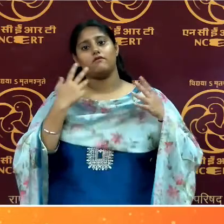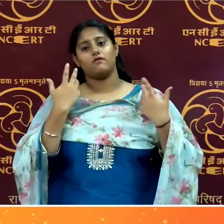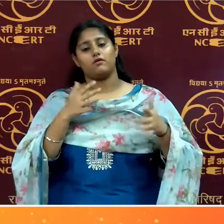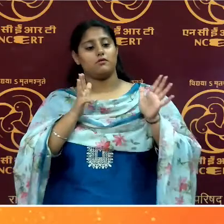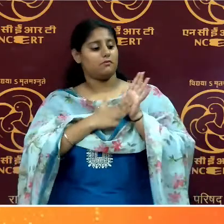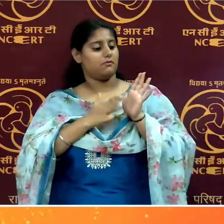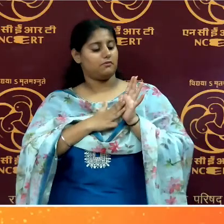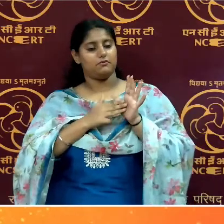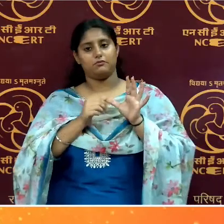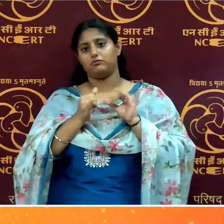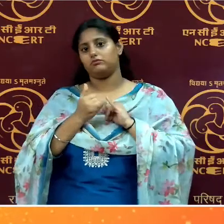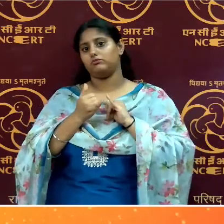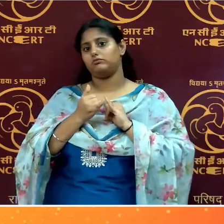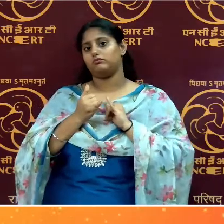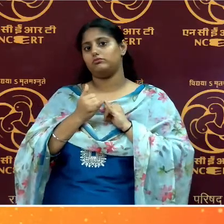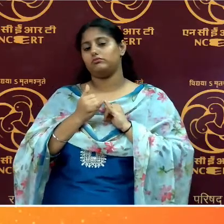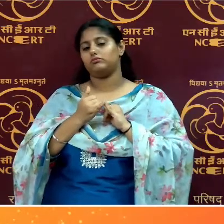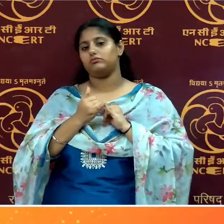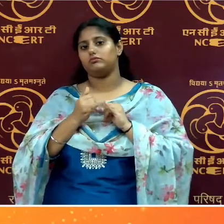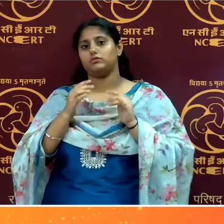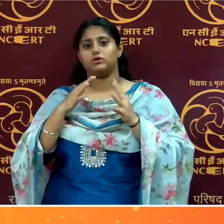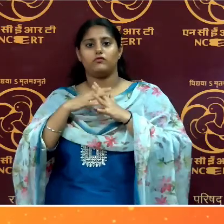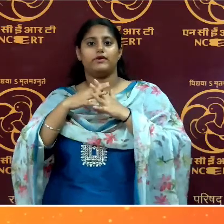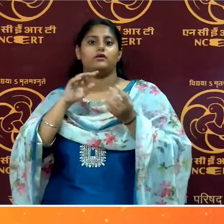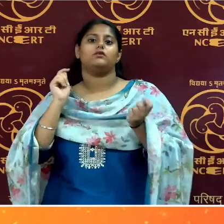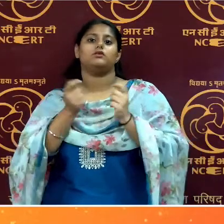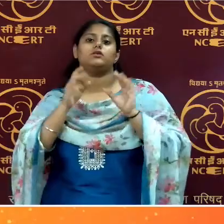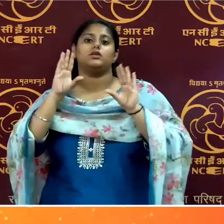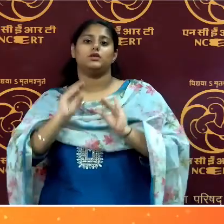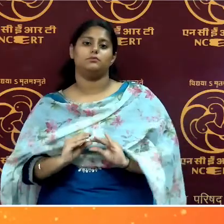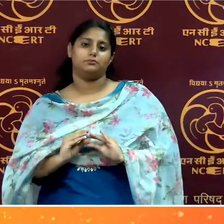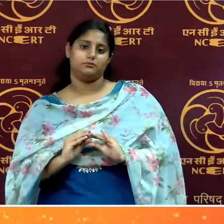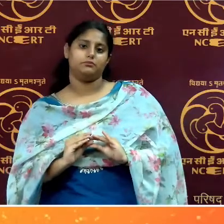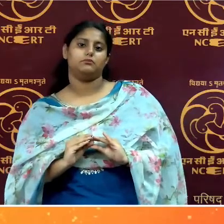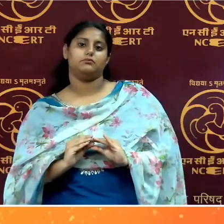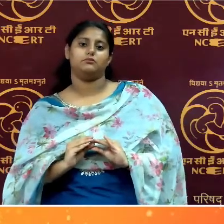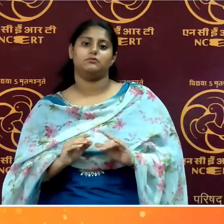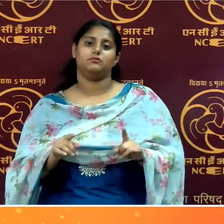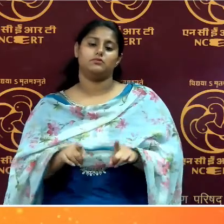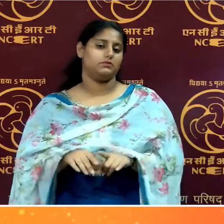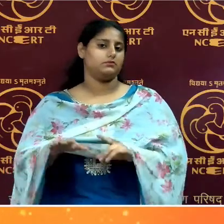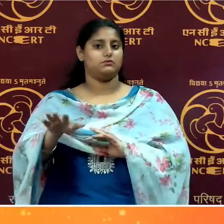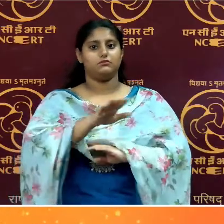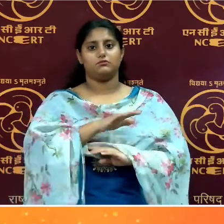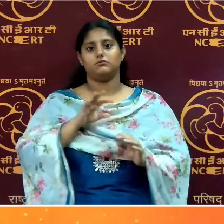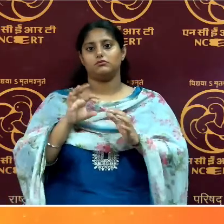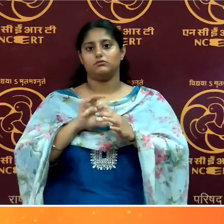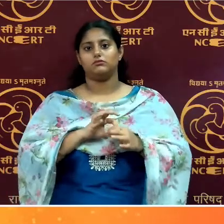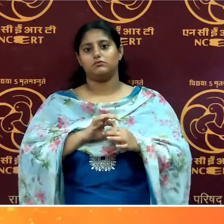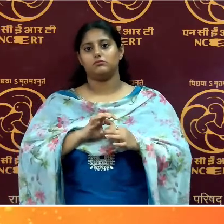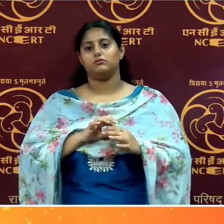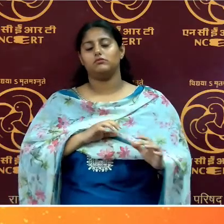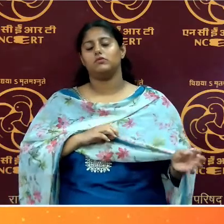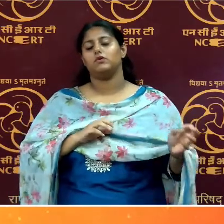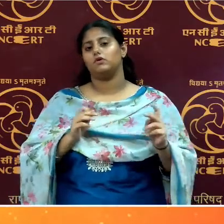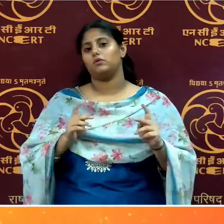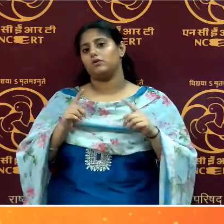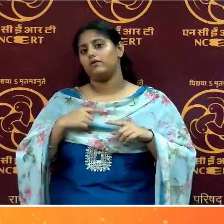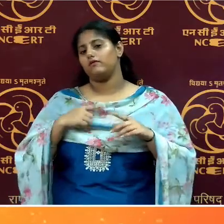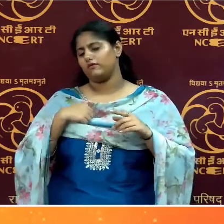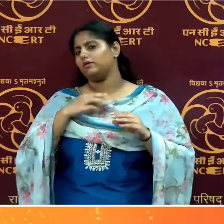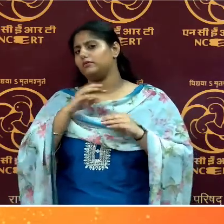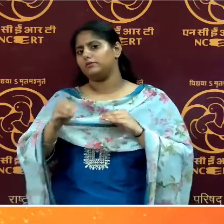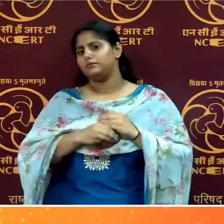Mars, so you will be weighing less than on Earth. Right. Okay. And I was about to ask this thing